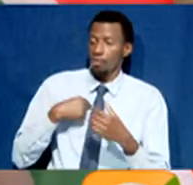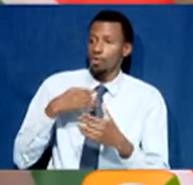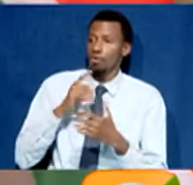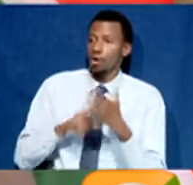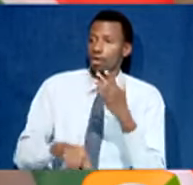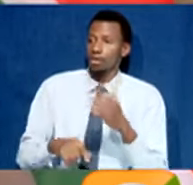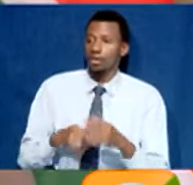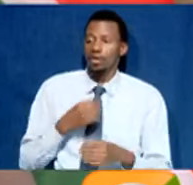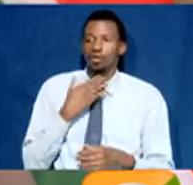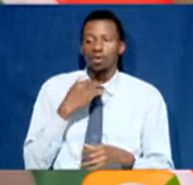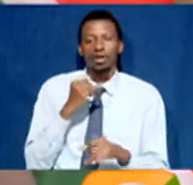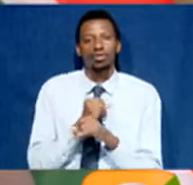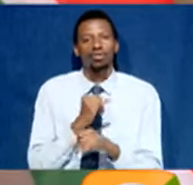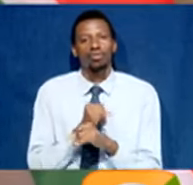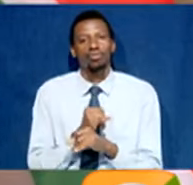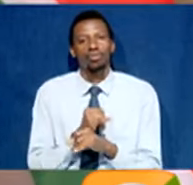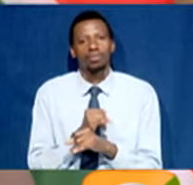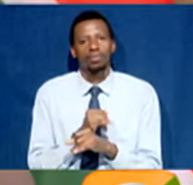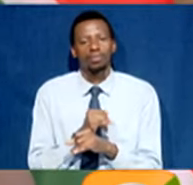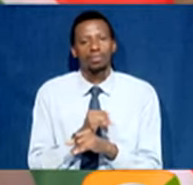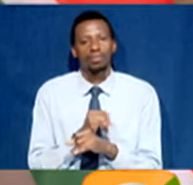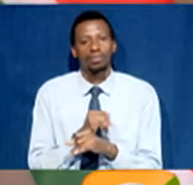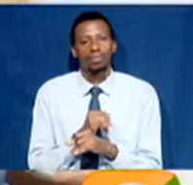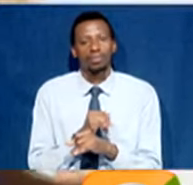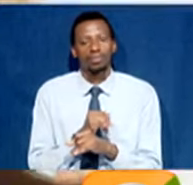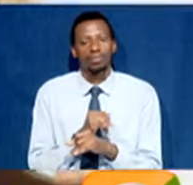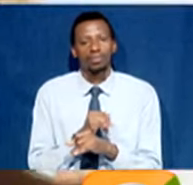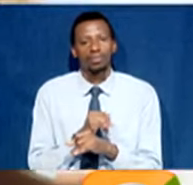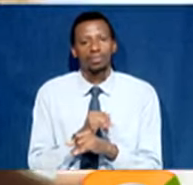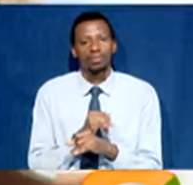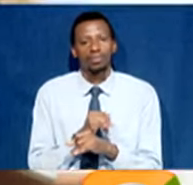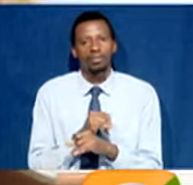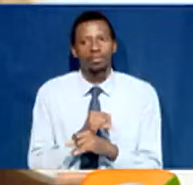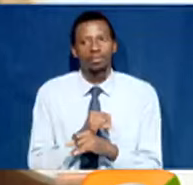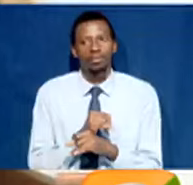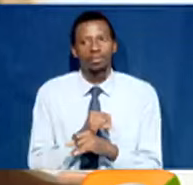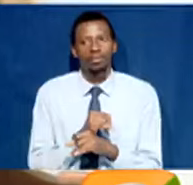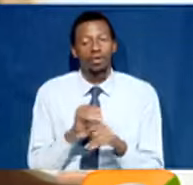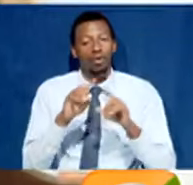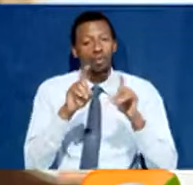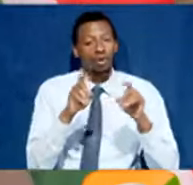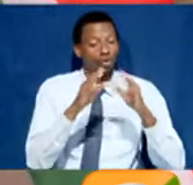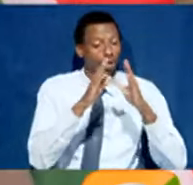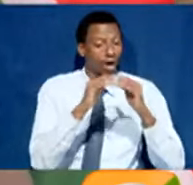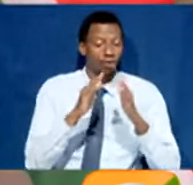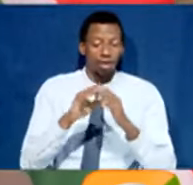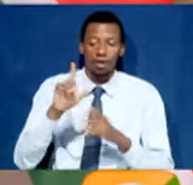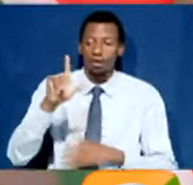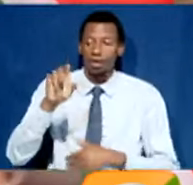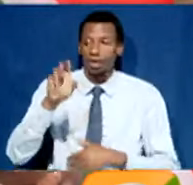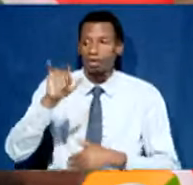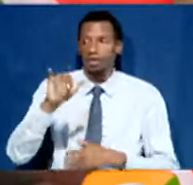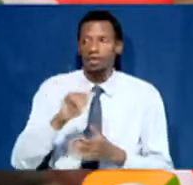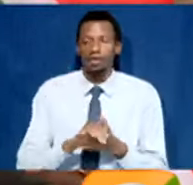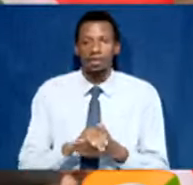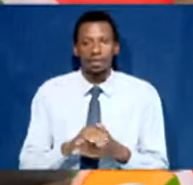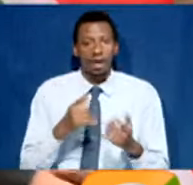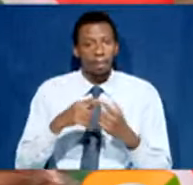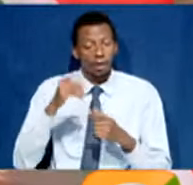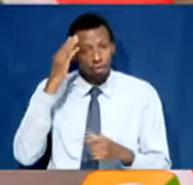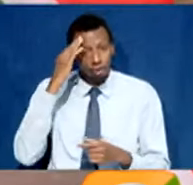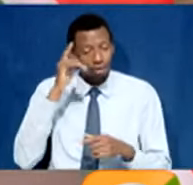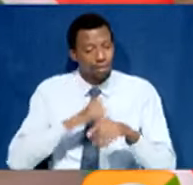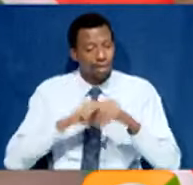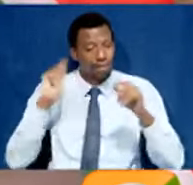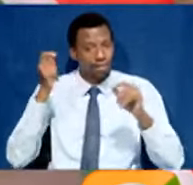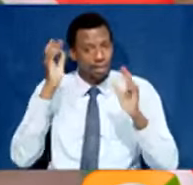Yeah? On that Kenyans, particular question, Kenyans the participation told me, was on the housing levy, Mr. President. I was. But you know, when Kenyans tell you they want